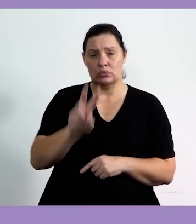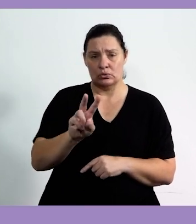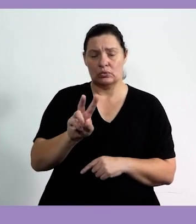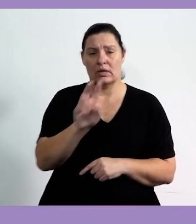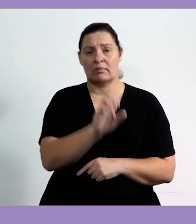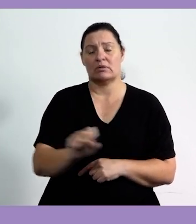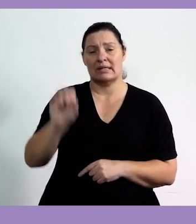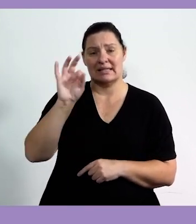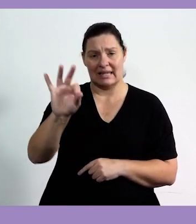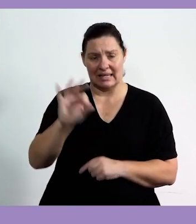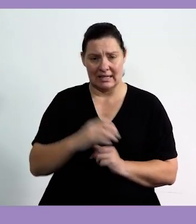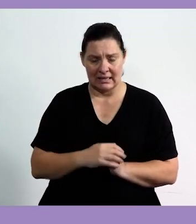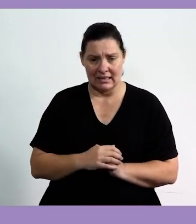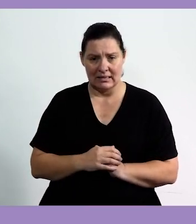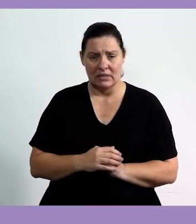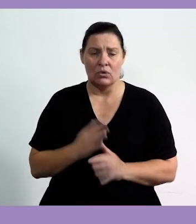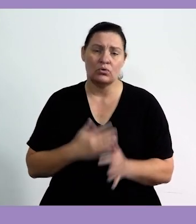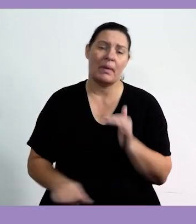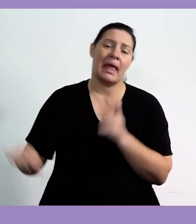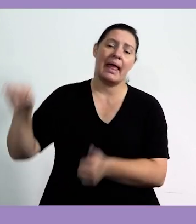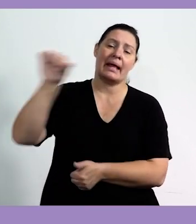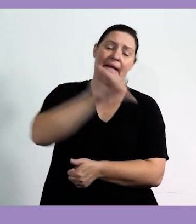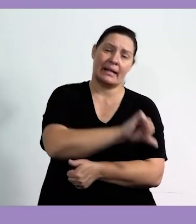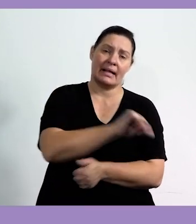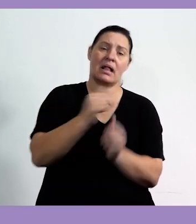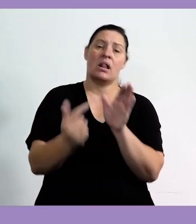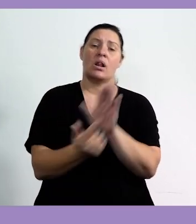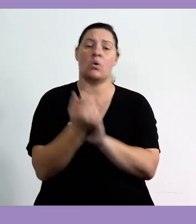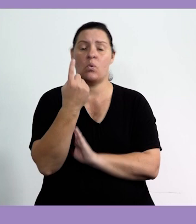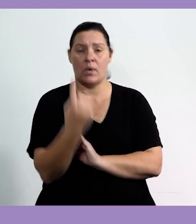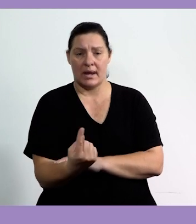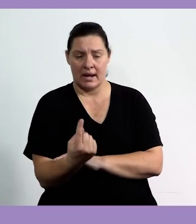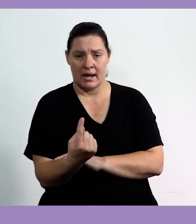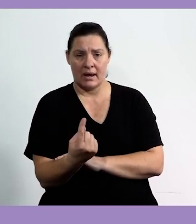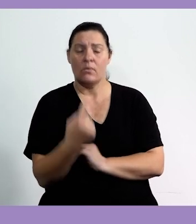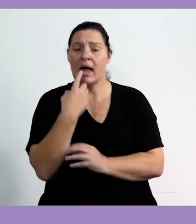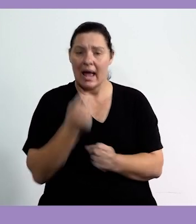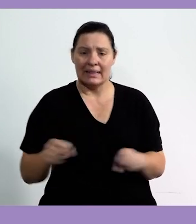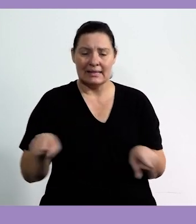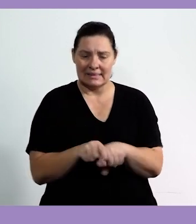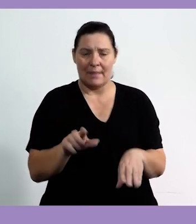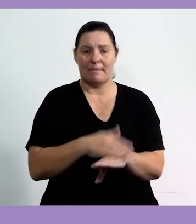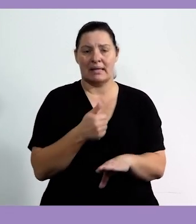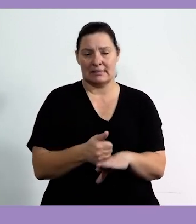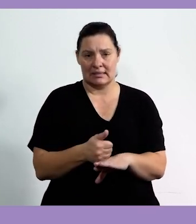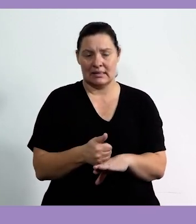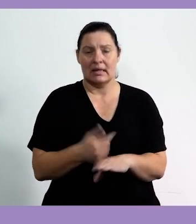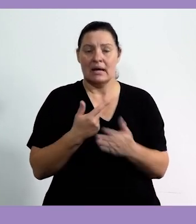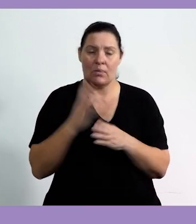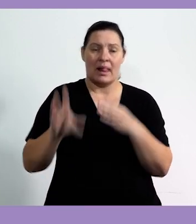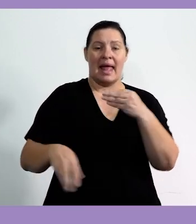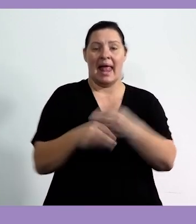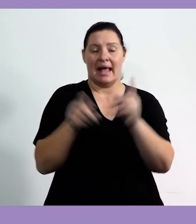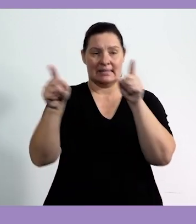to the exponent 3. This now takes us back to law number 1, where we have the same base and we are going